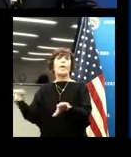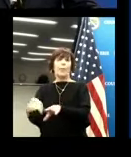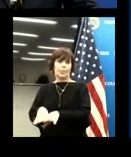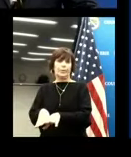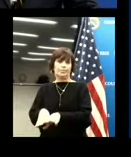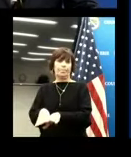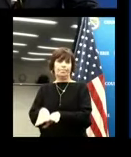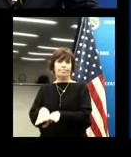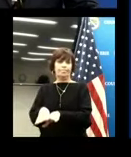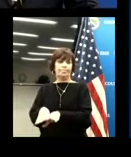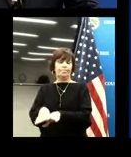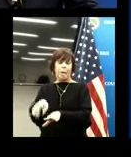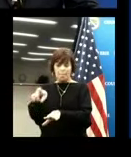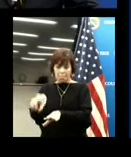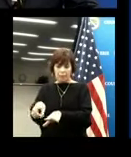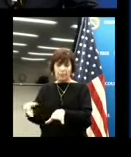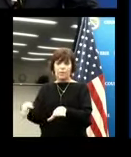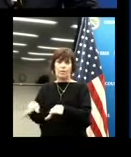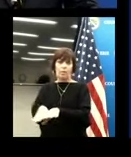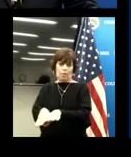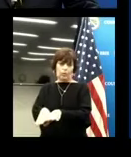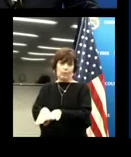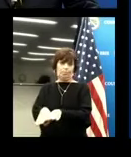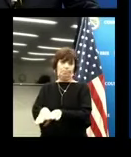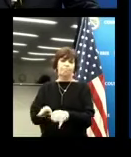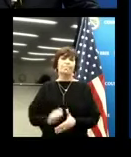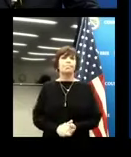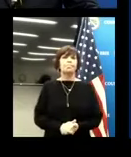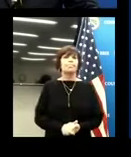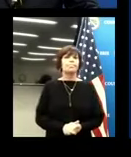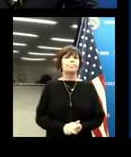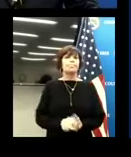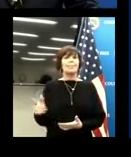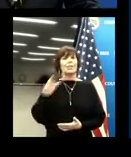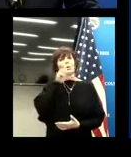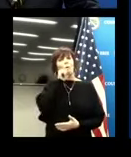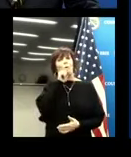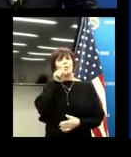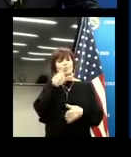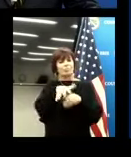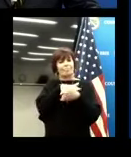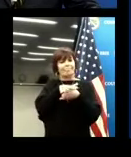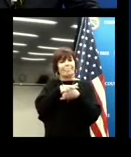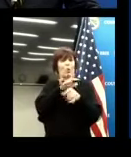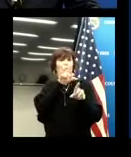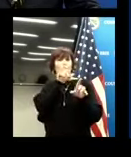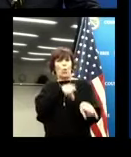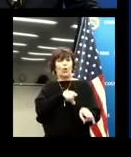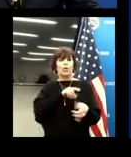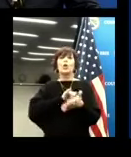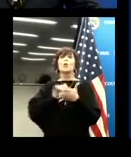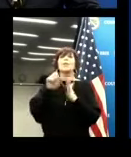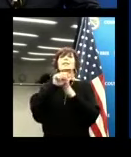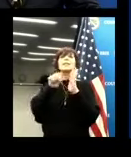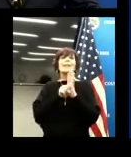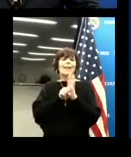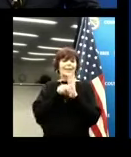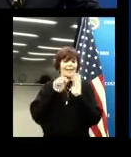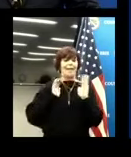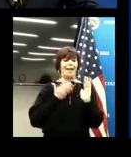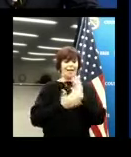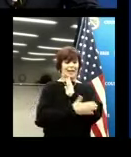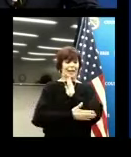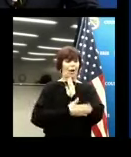on Friday you have to stop the service under the orange zone order. New York State, Erie County will